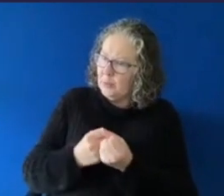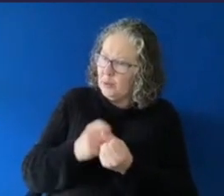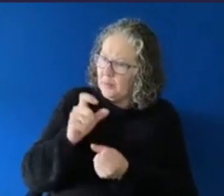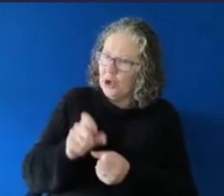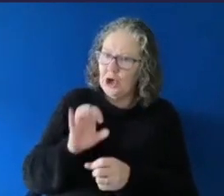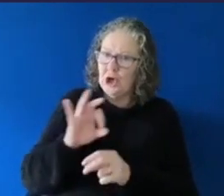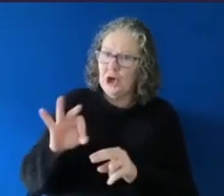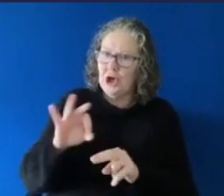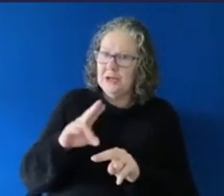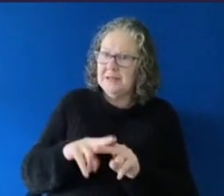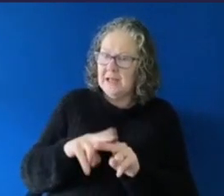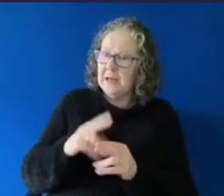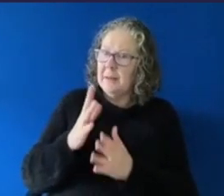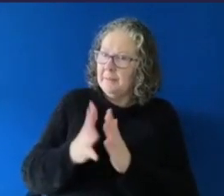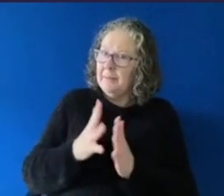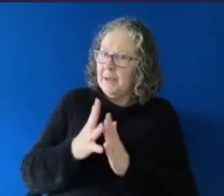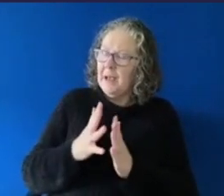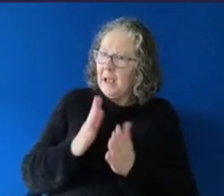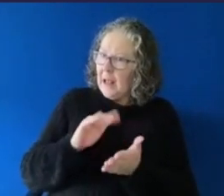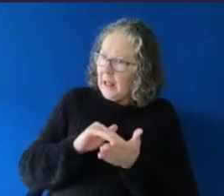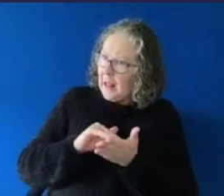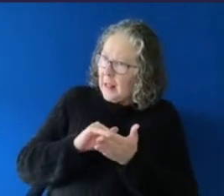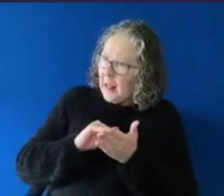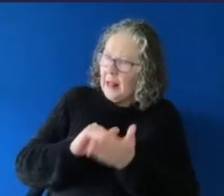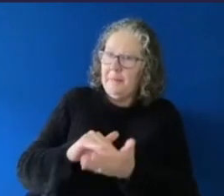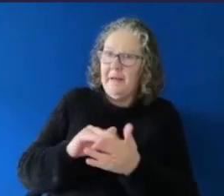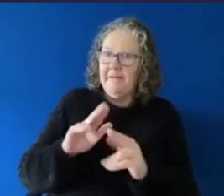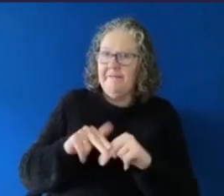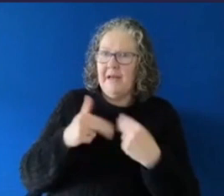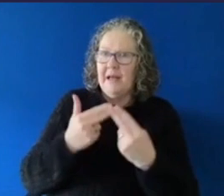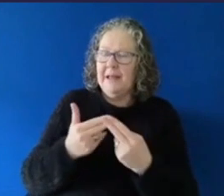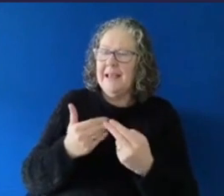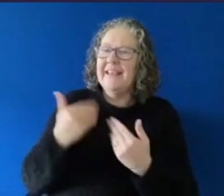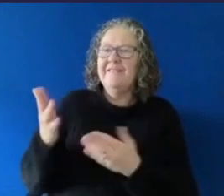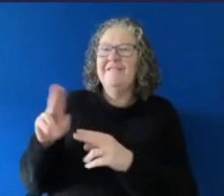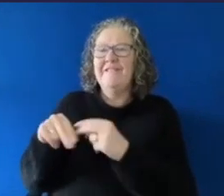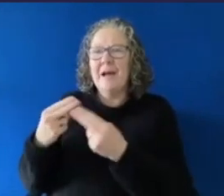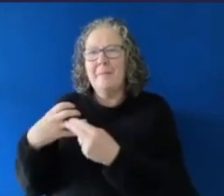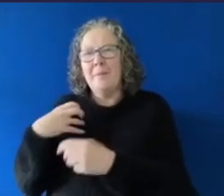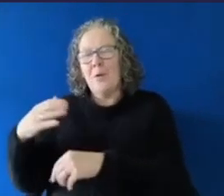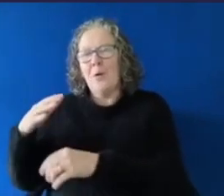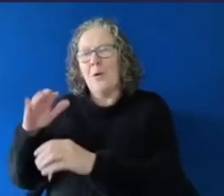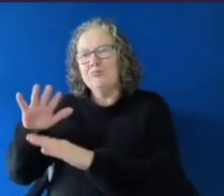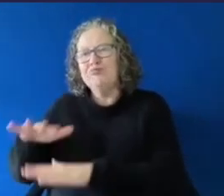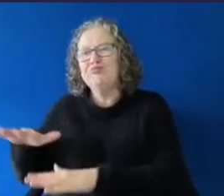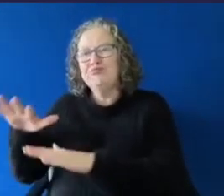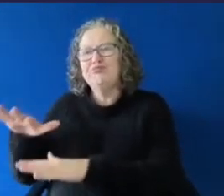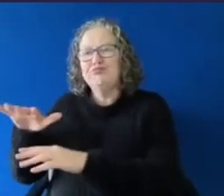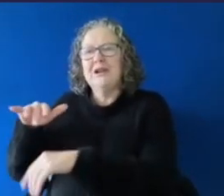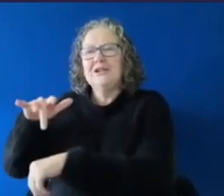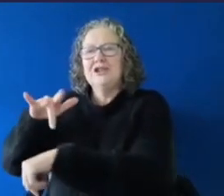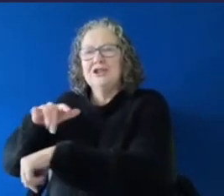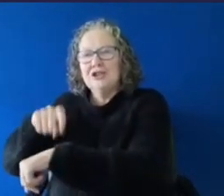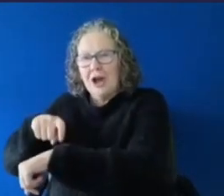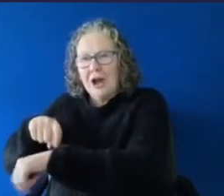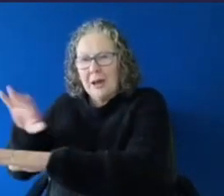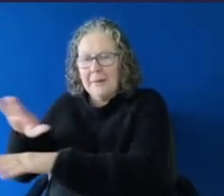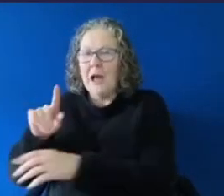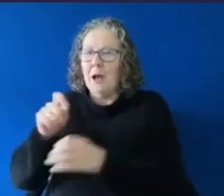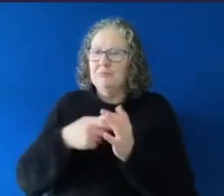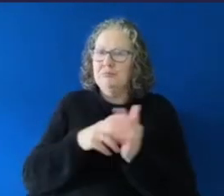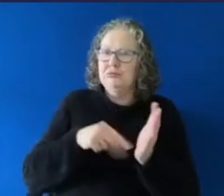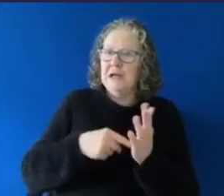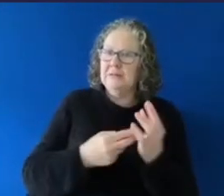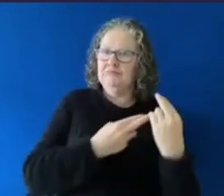was a contribution to the family, giving them some extra time and having Brent take on a role, a significant